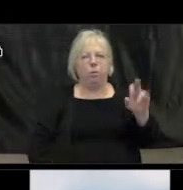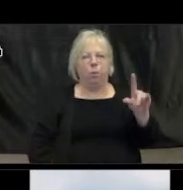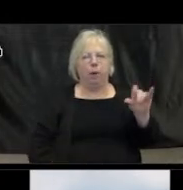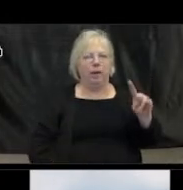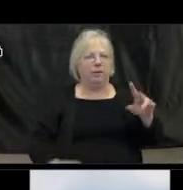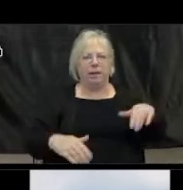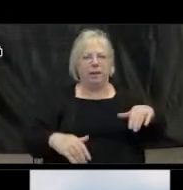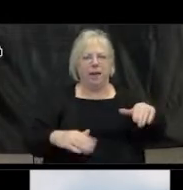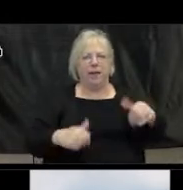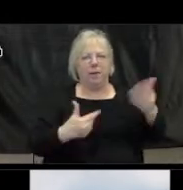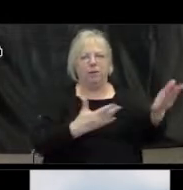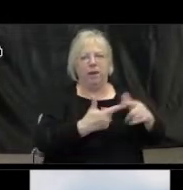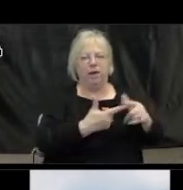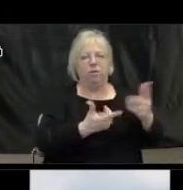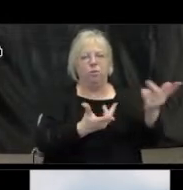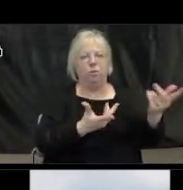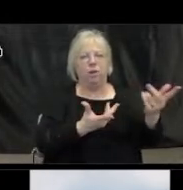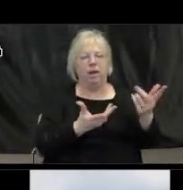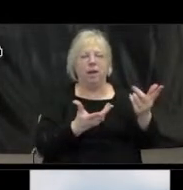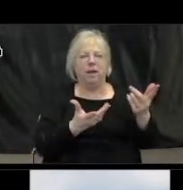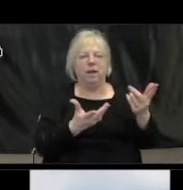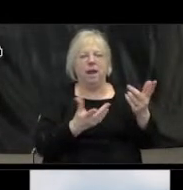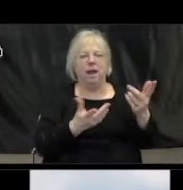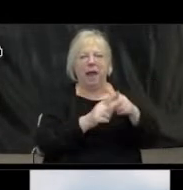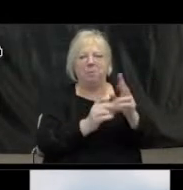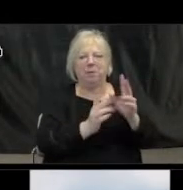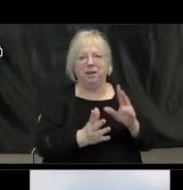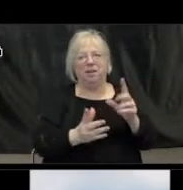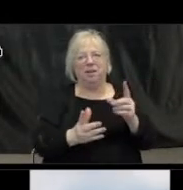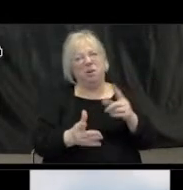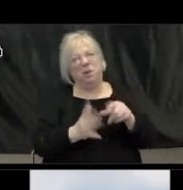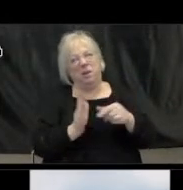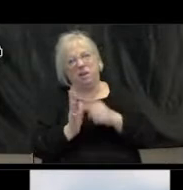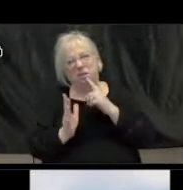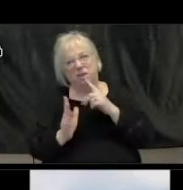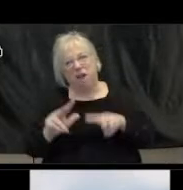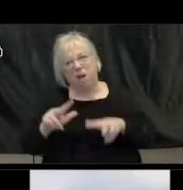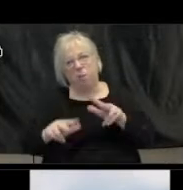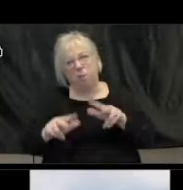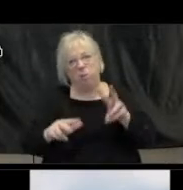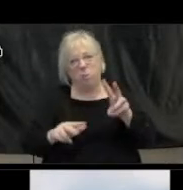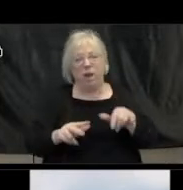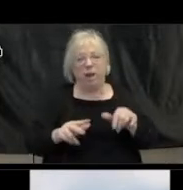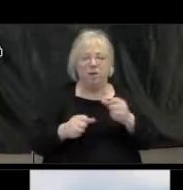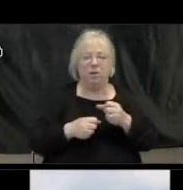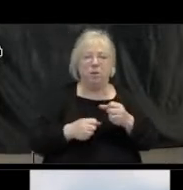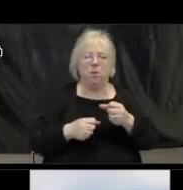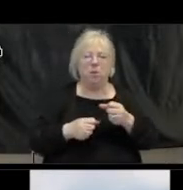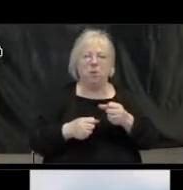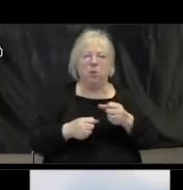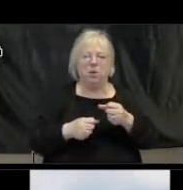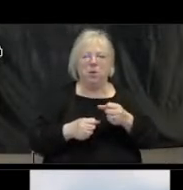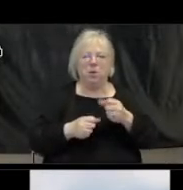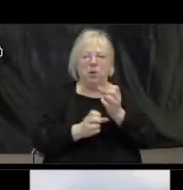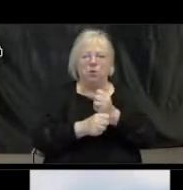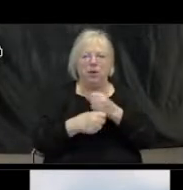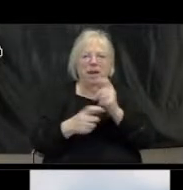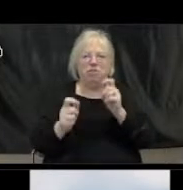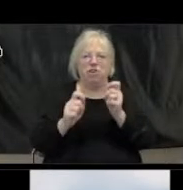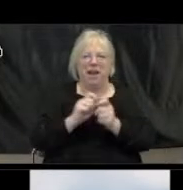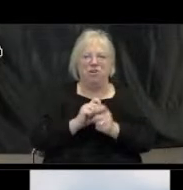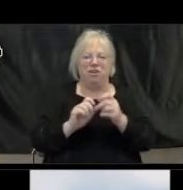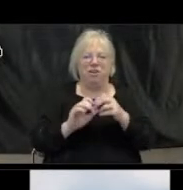a awkward way to bring about changes to an application